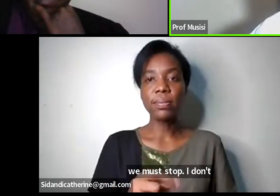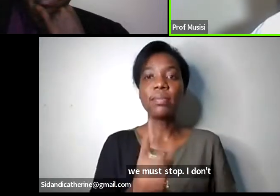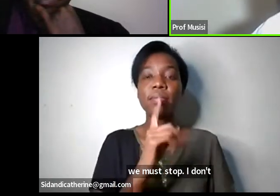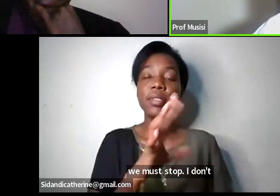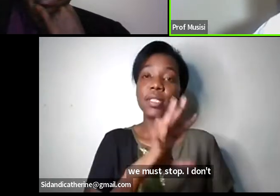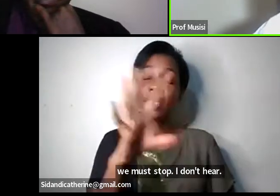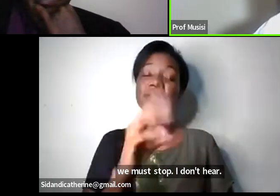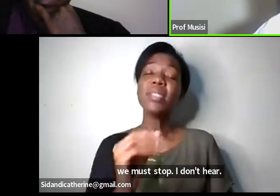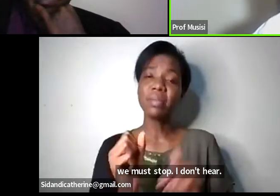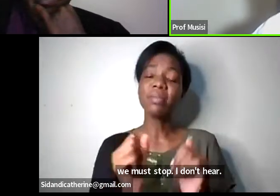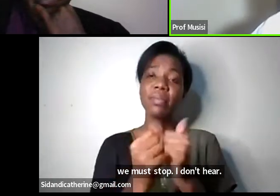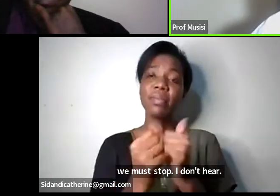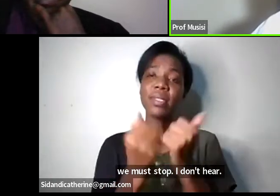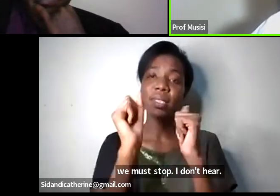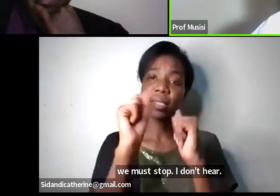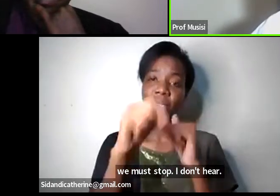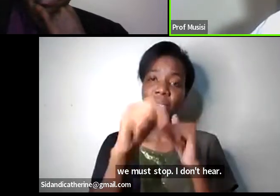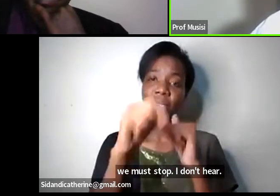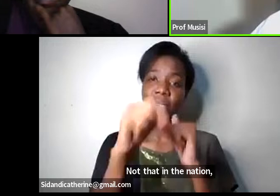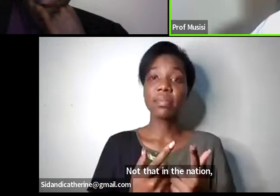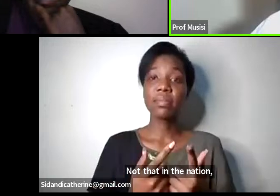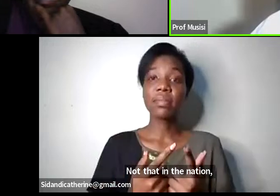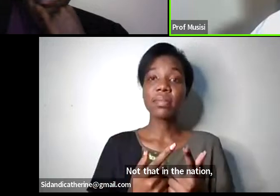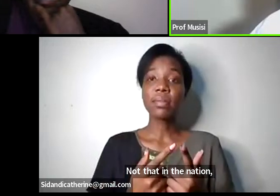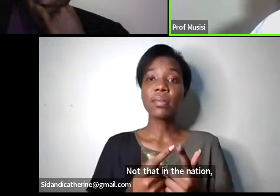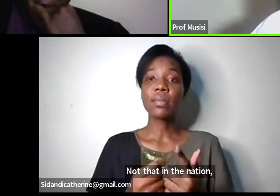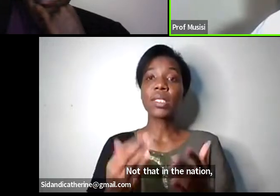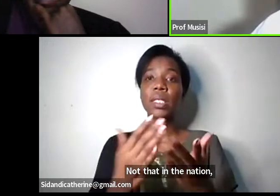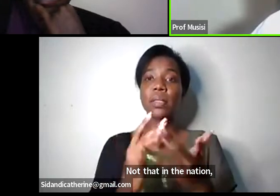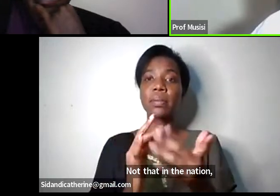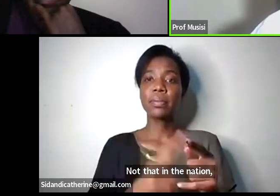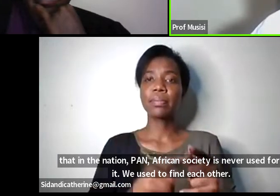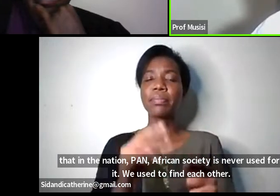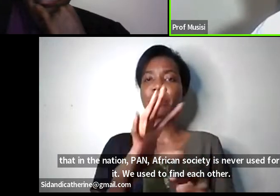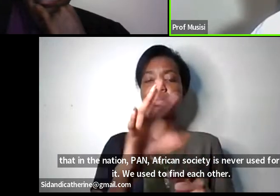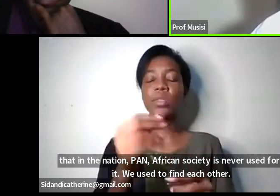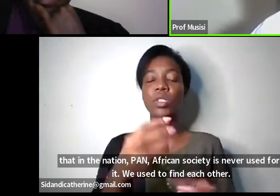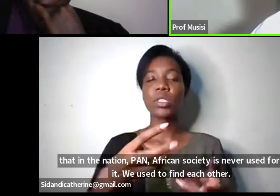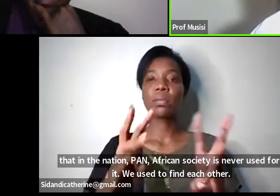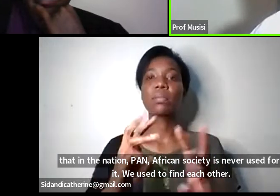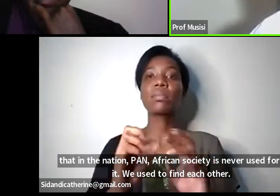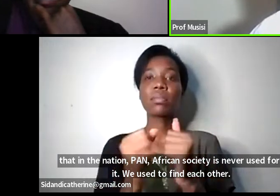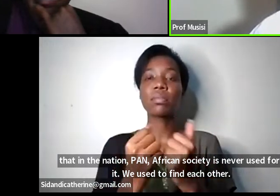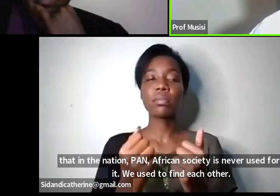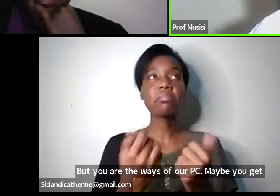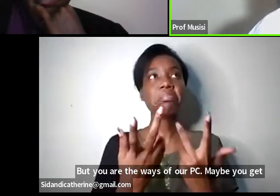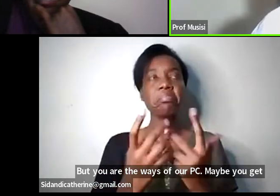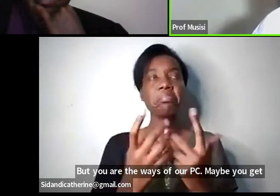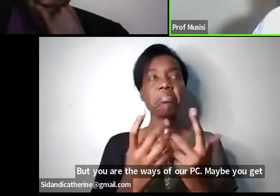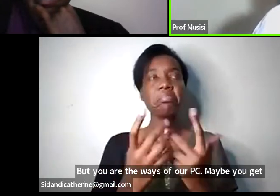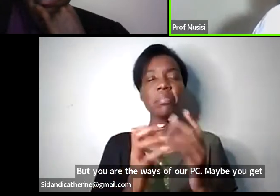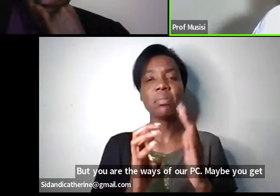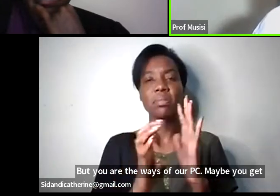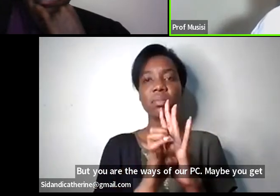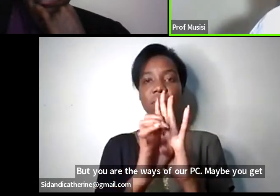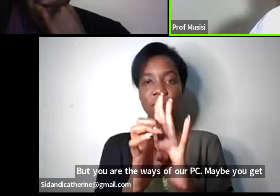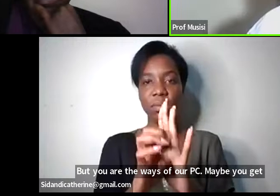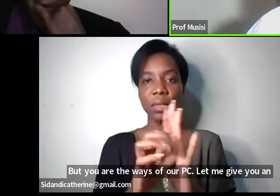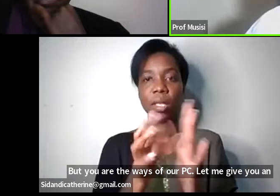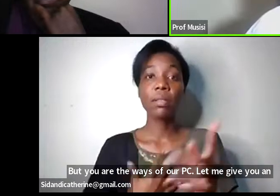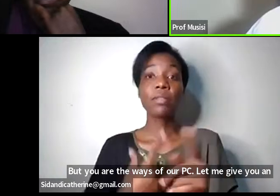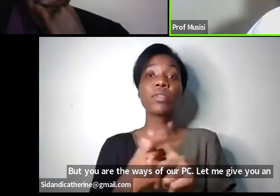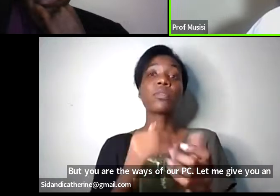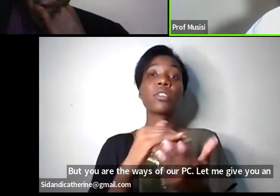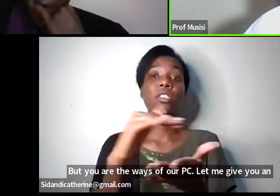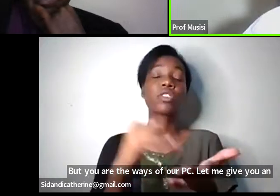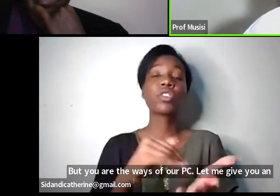each other. We used to fight each other, but we had cultural ways of appeasing. Let me give you an example. I come from central Uganda, here they call it